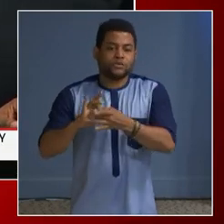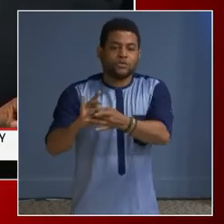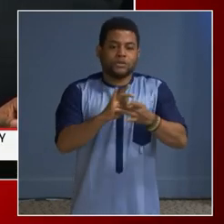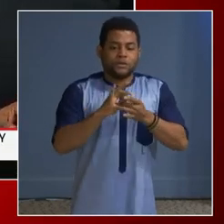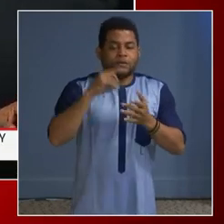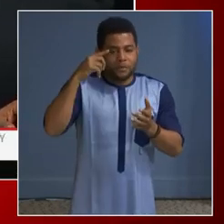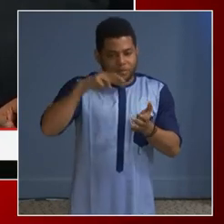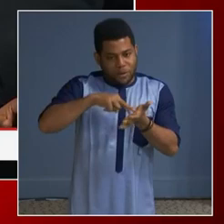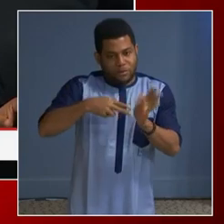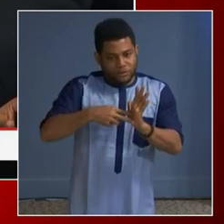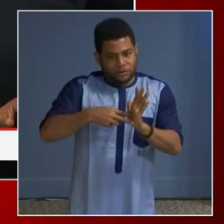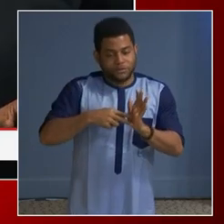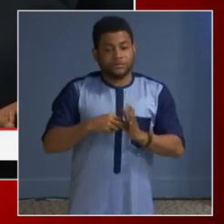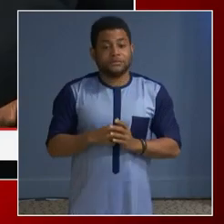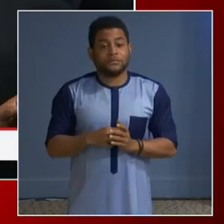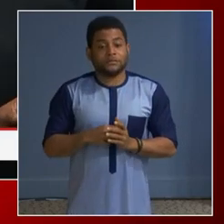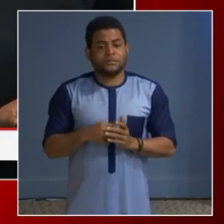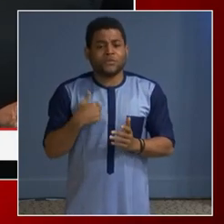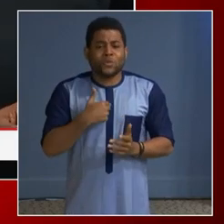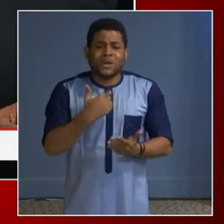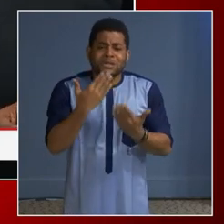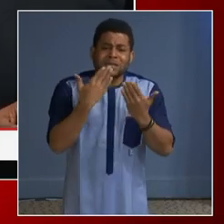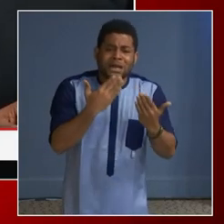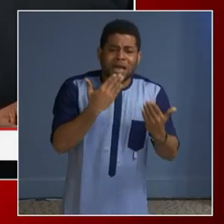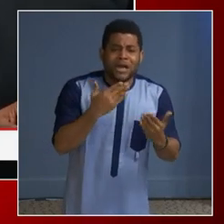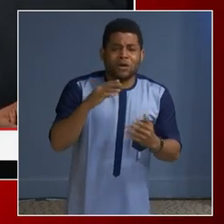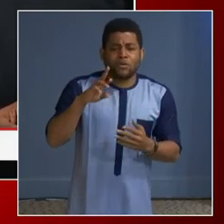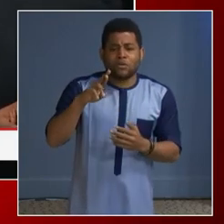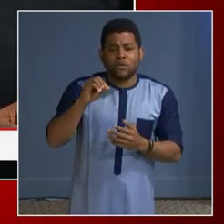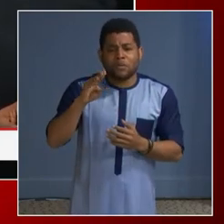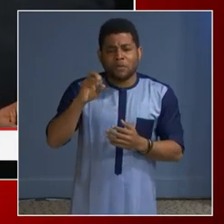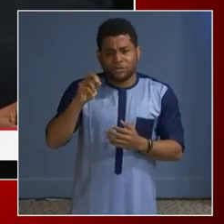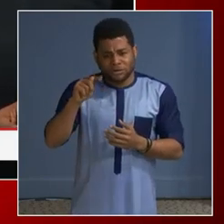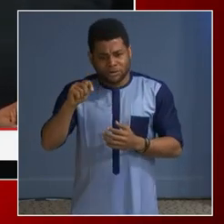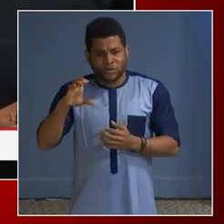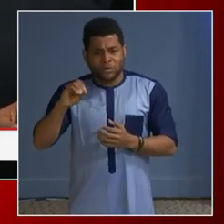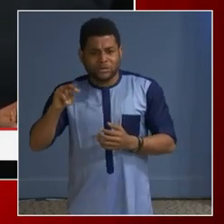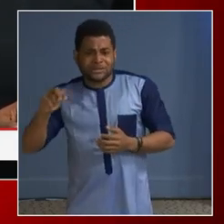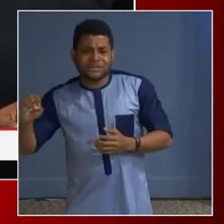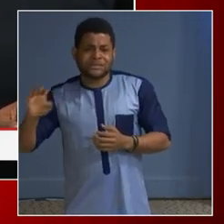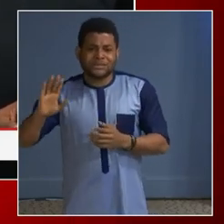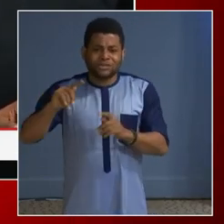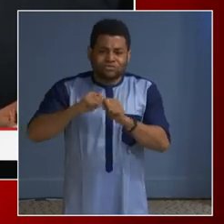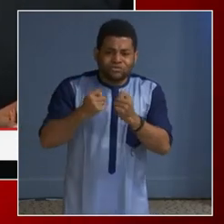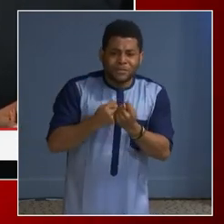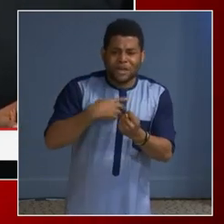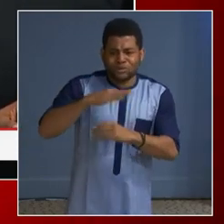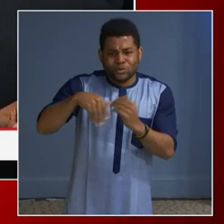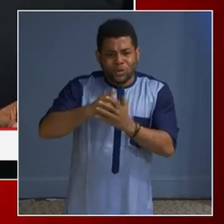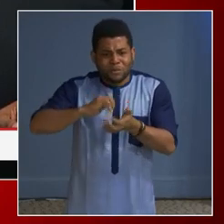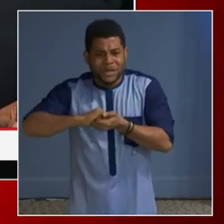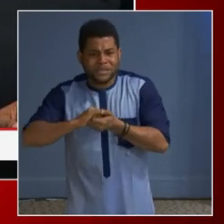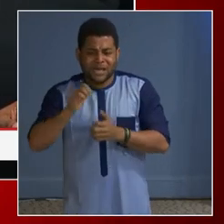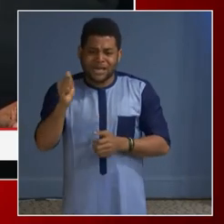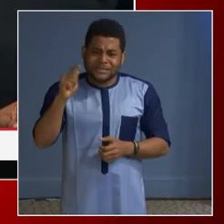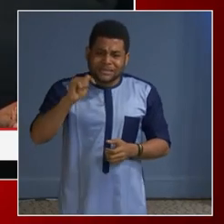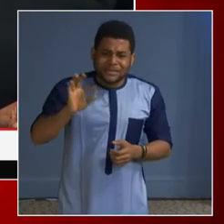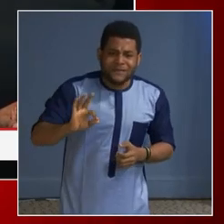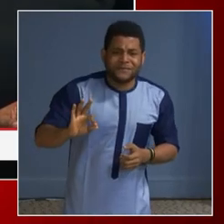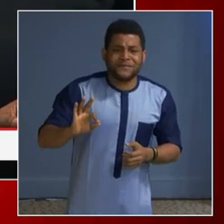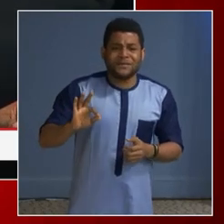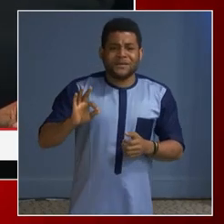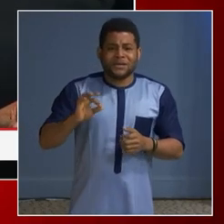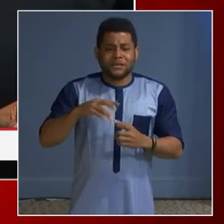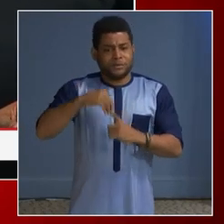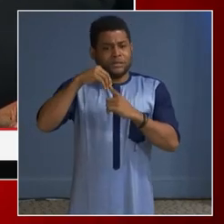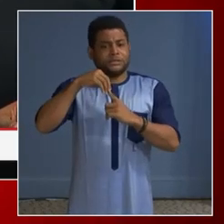to thank Metropolitan Police Chief Robert Conti and his team, and I want to thank our partners in the ATF. Special Agents in Charge Charlie